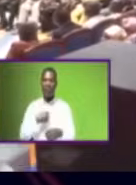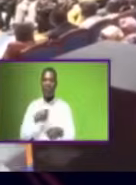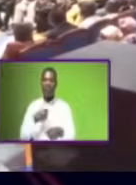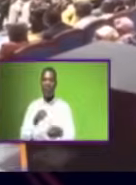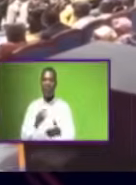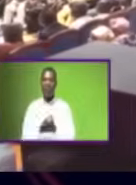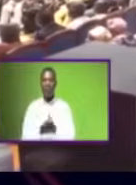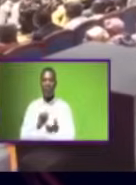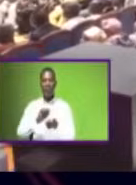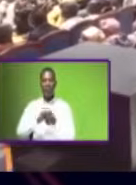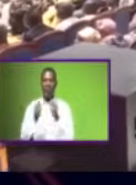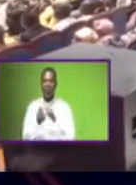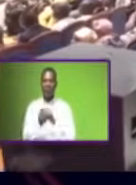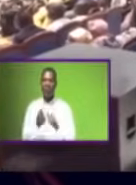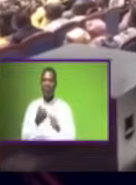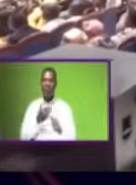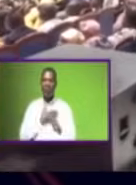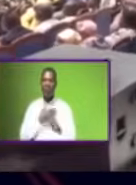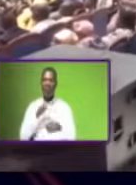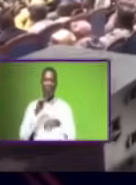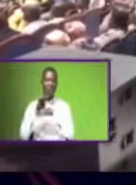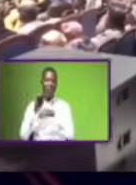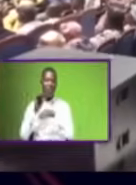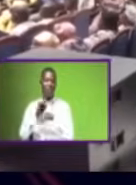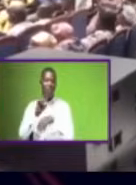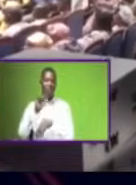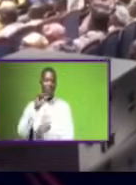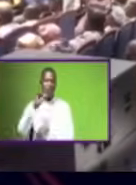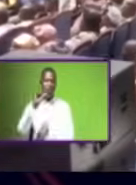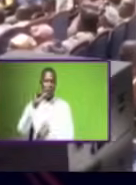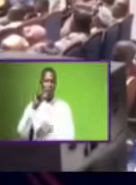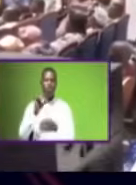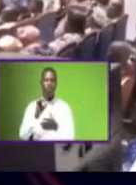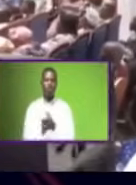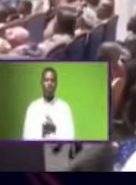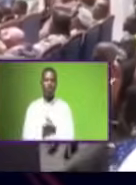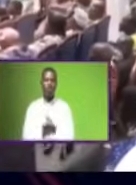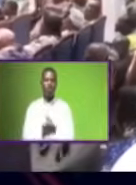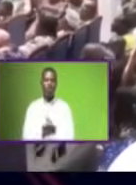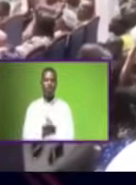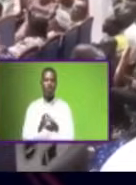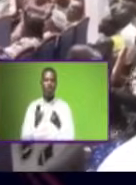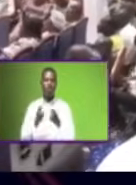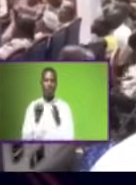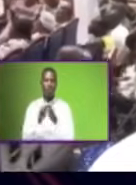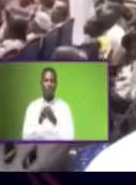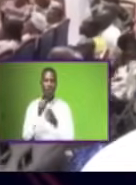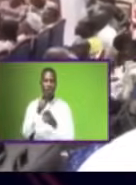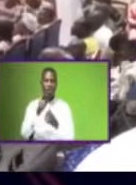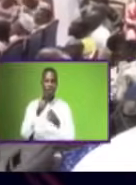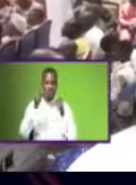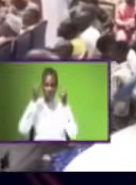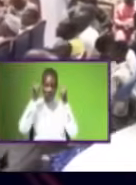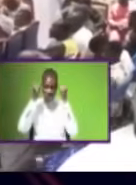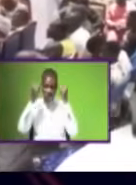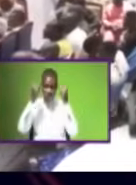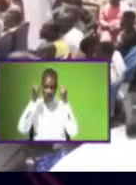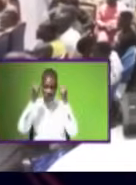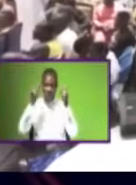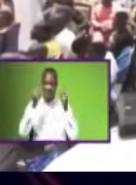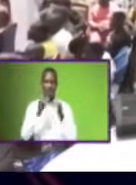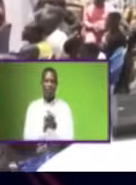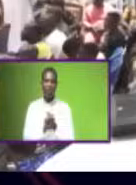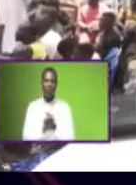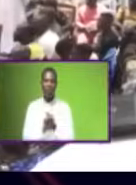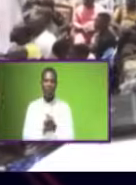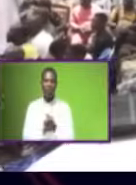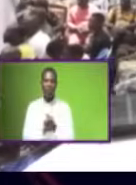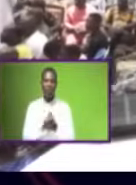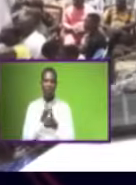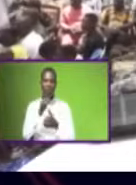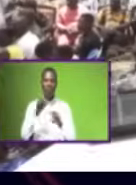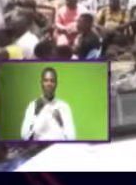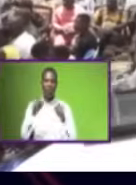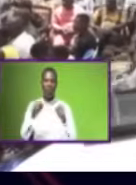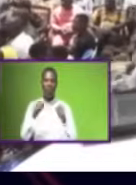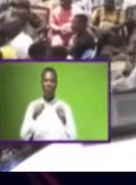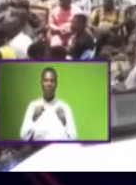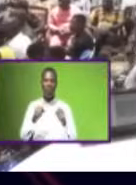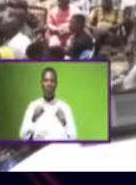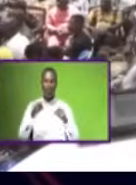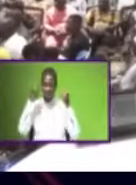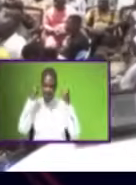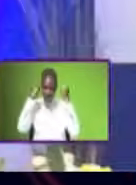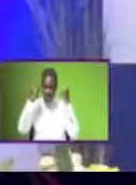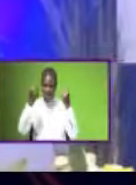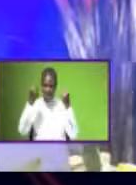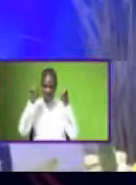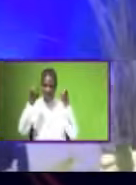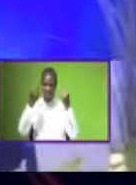year my message is that our chances has changed a bit for you to be vigilant now, be charged, and in order